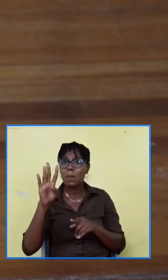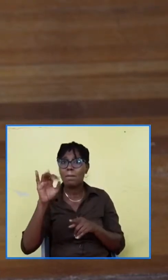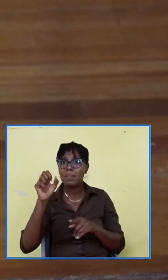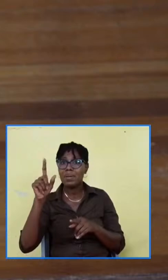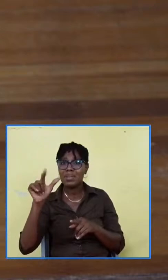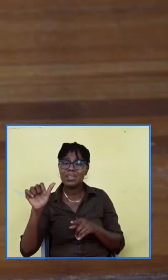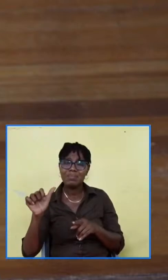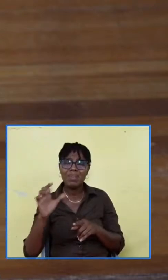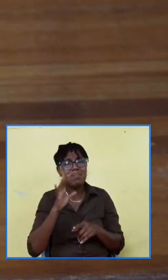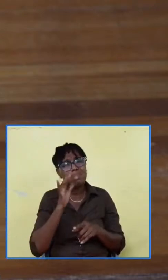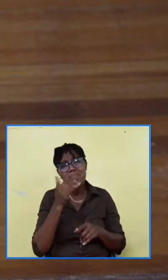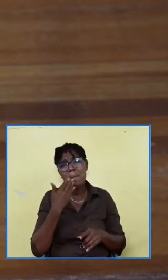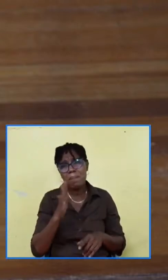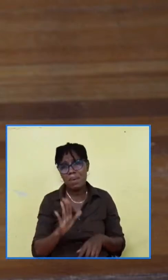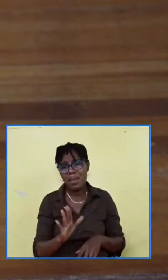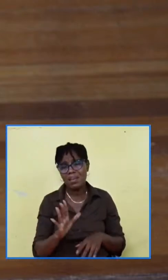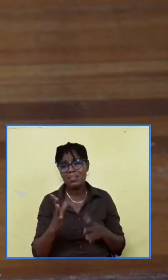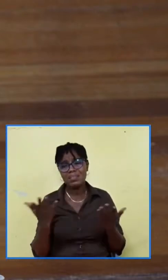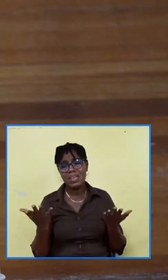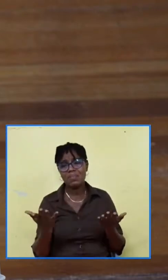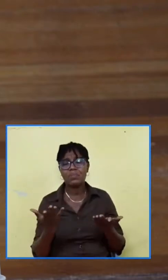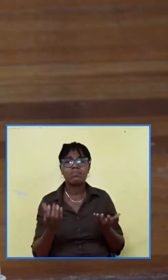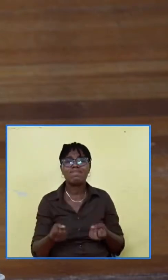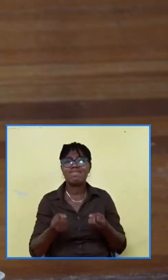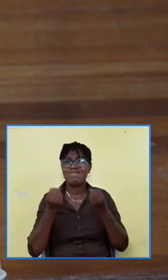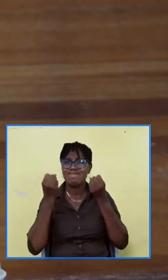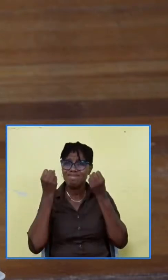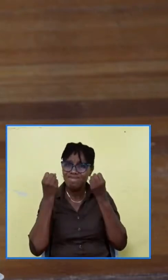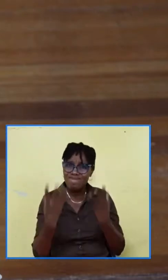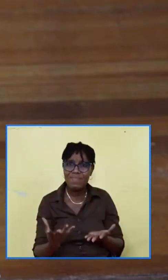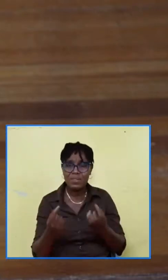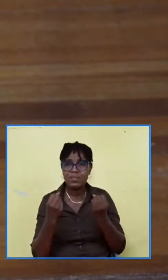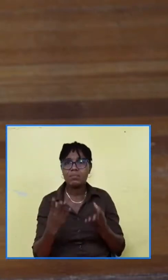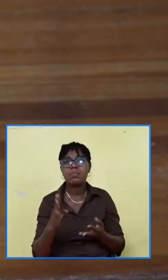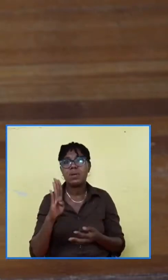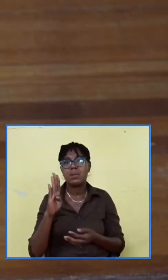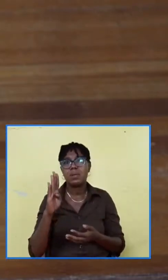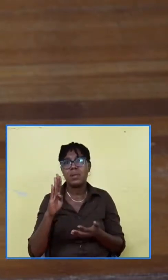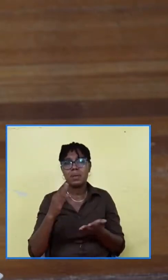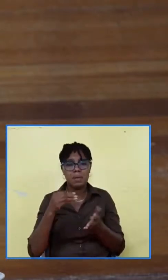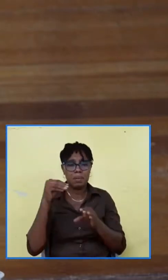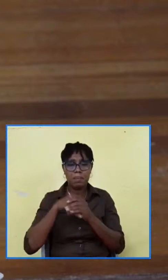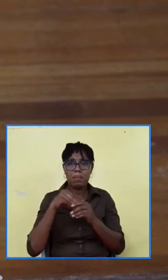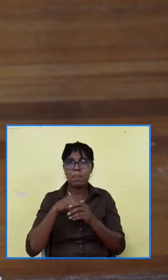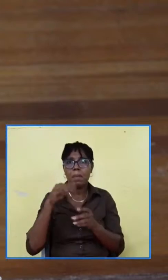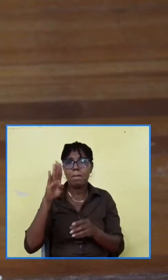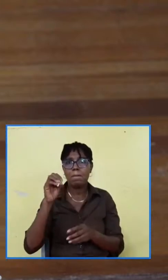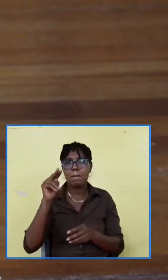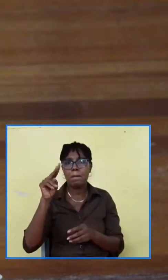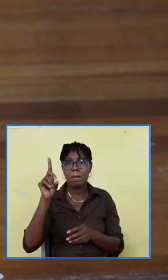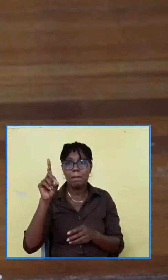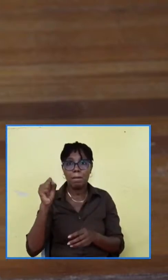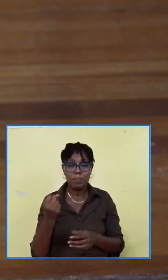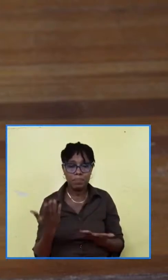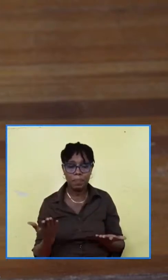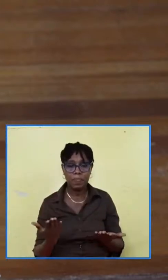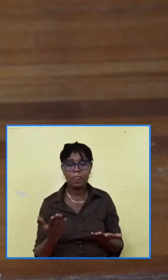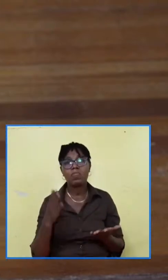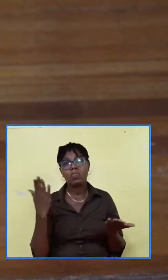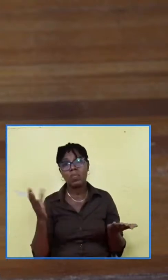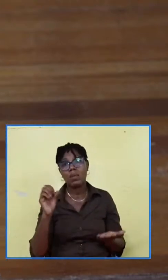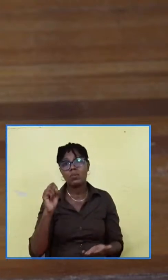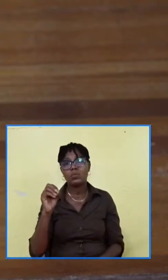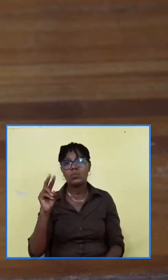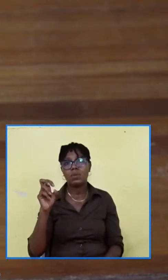heavy allocation in bonds. Mr. Burke earlier talked about the Sovereign Wealth Fund. We've wondered if some of the things we would like the Sovereign Wealth Fund to do